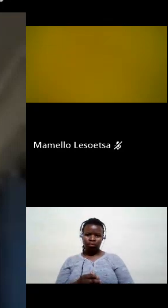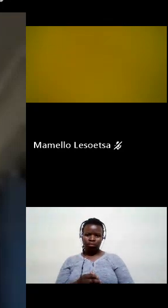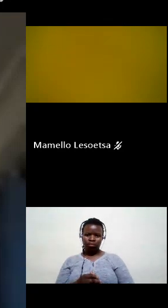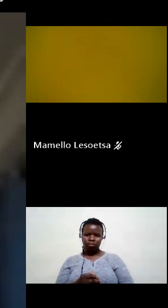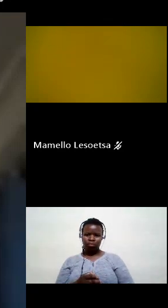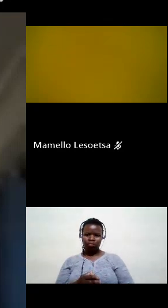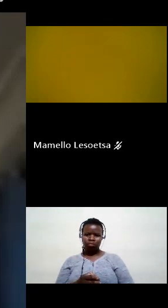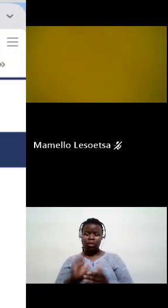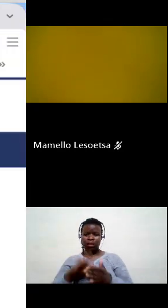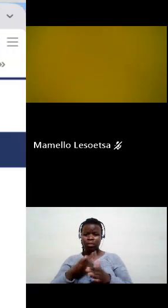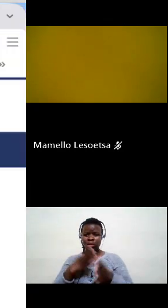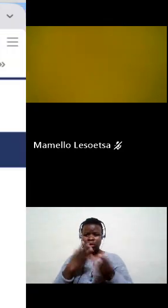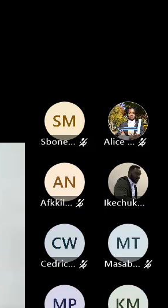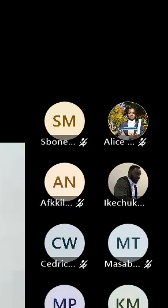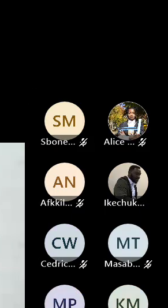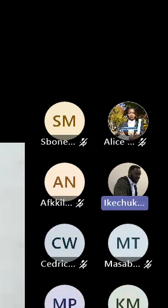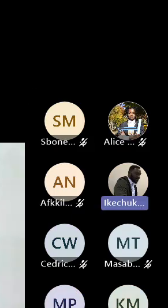Okay. But you get the